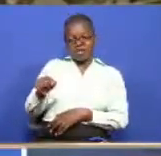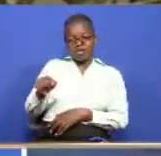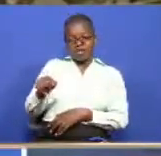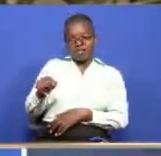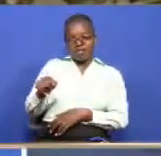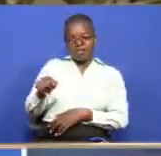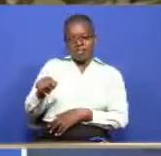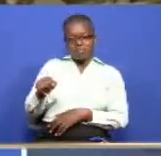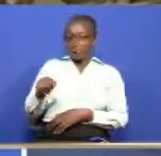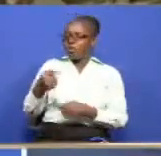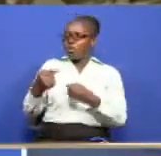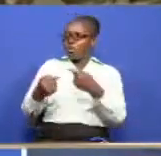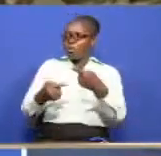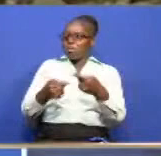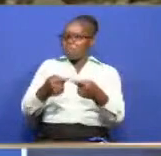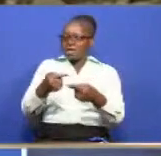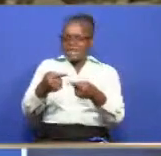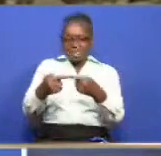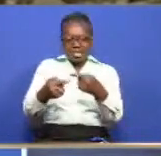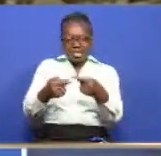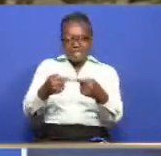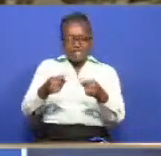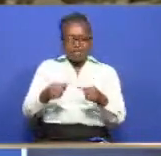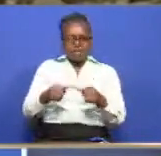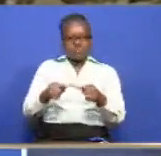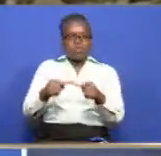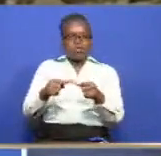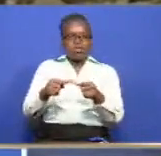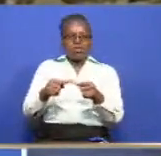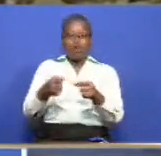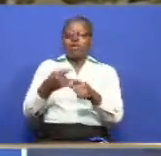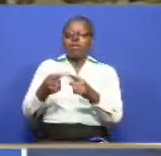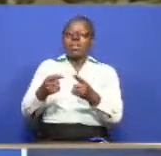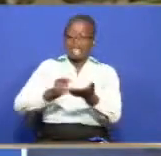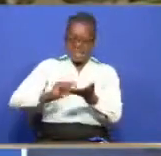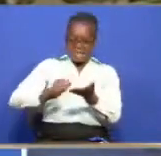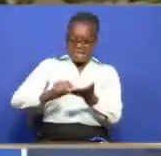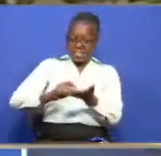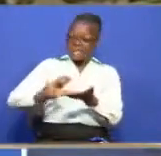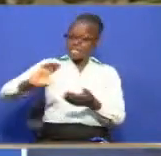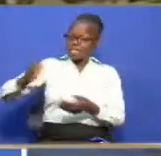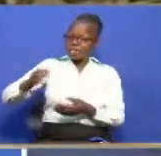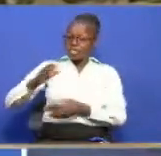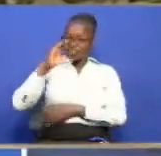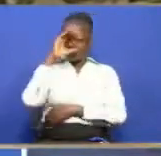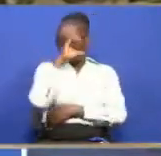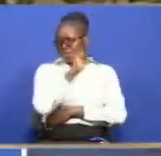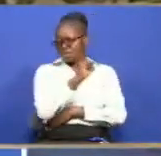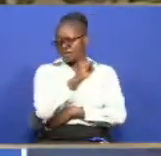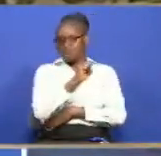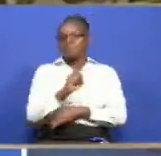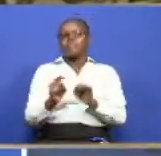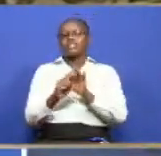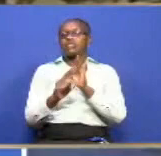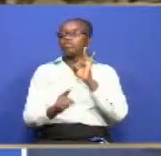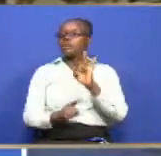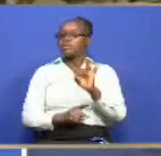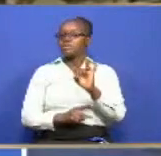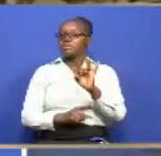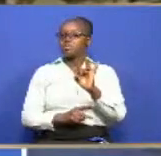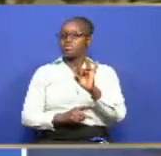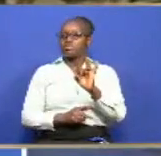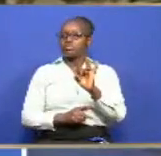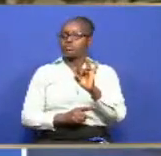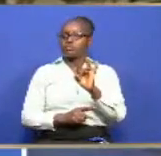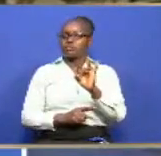is operating without a substantive county secretary. They are also alleging that there is no